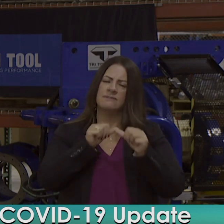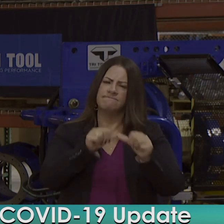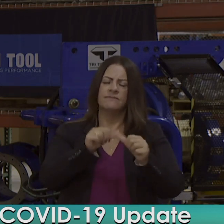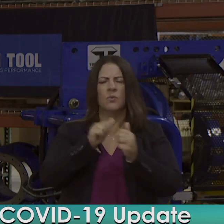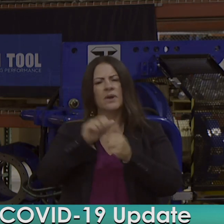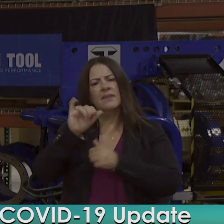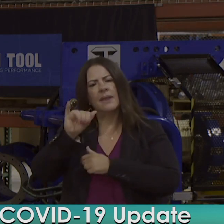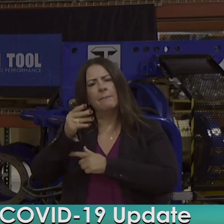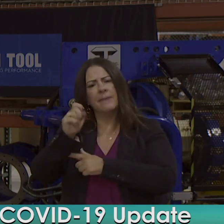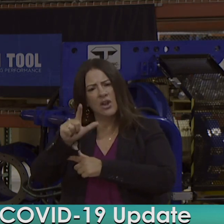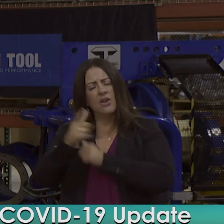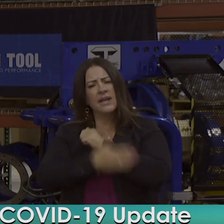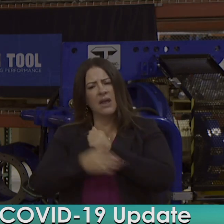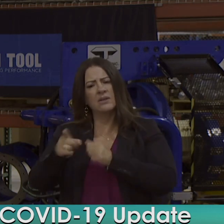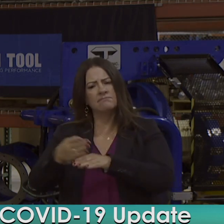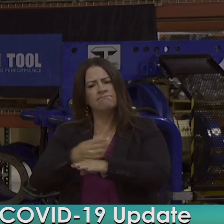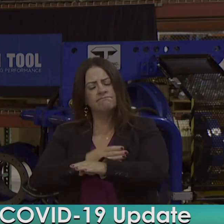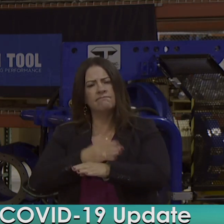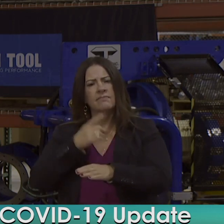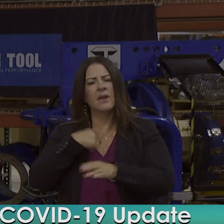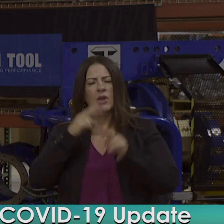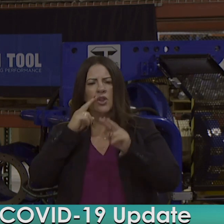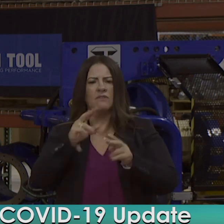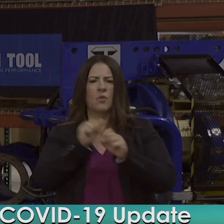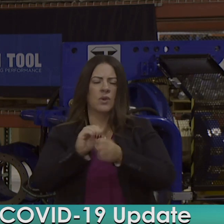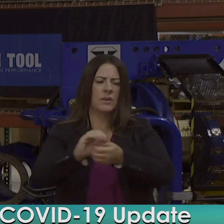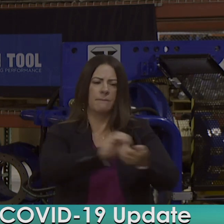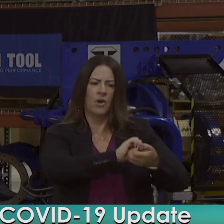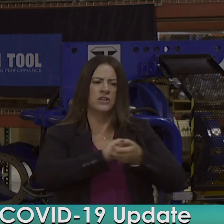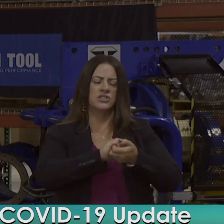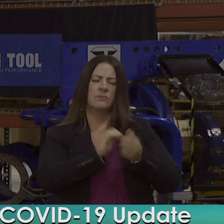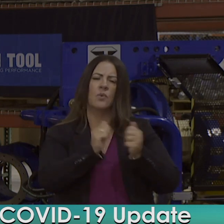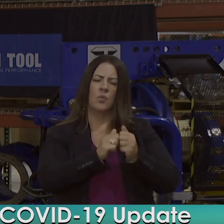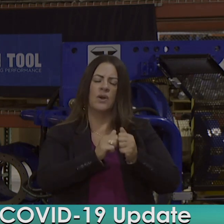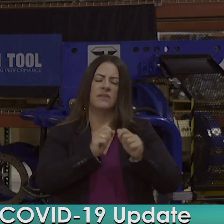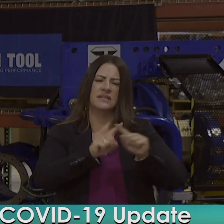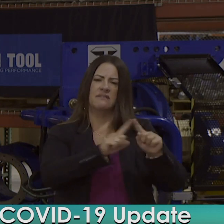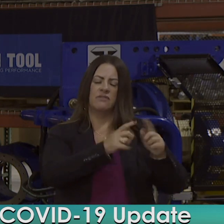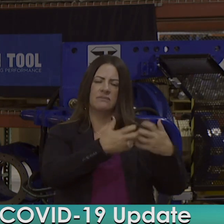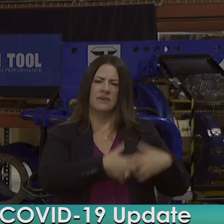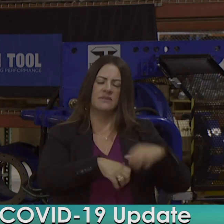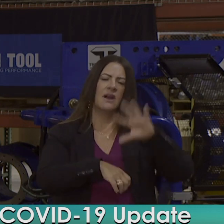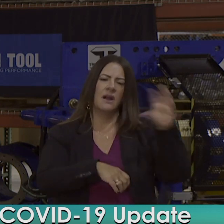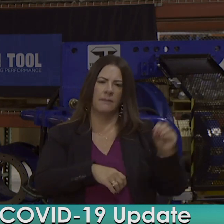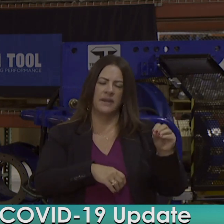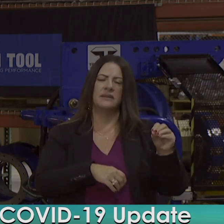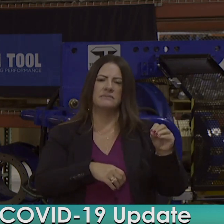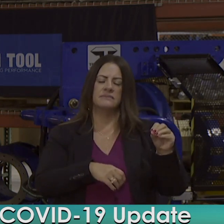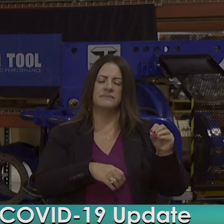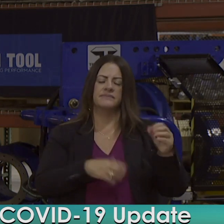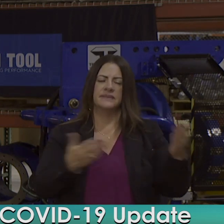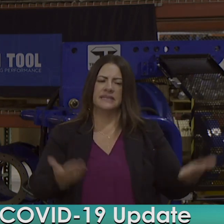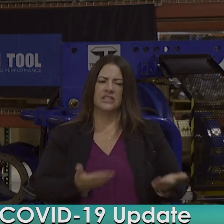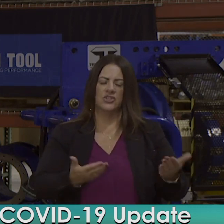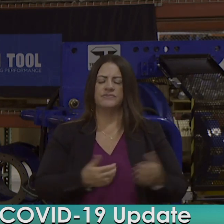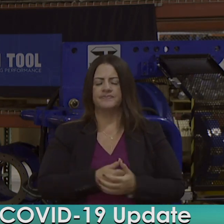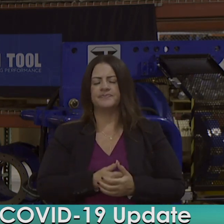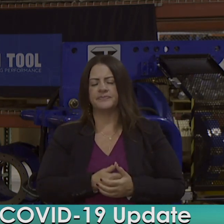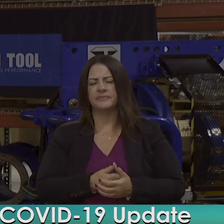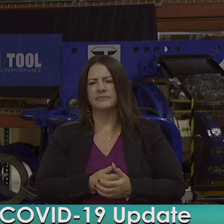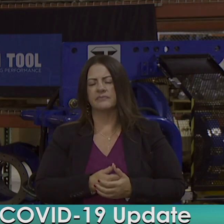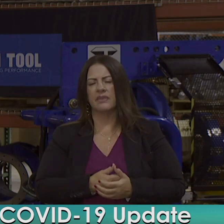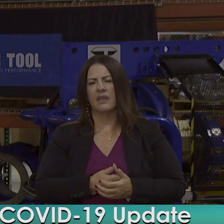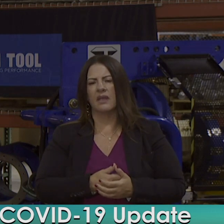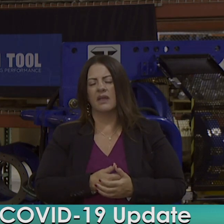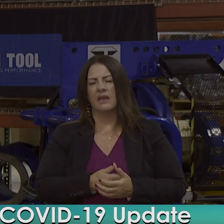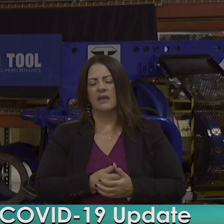County, and we look forward to the partnerships we're forming throughout the state of California, including the CMTA and the